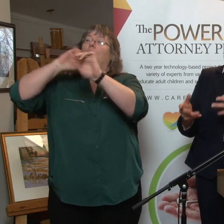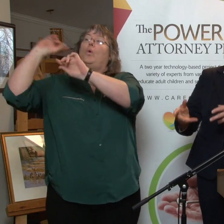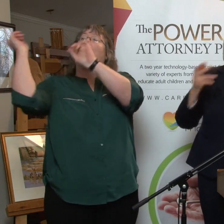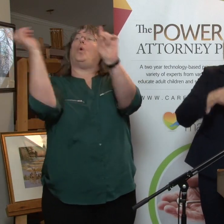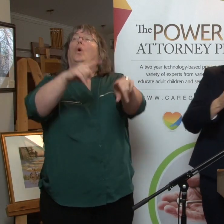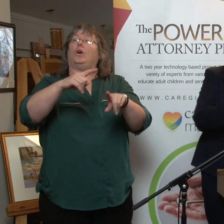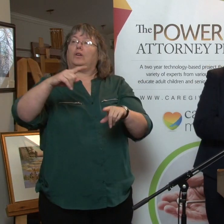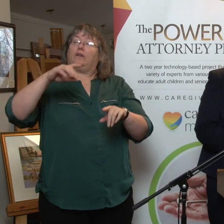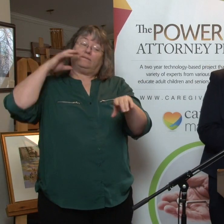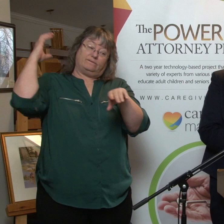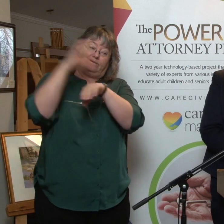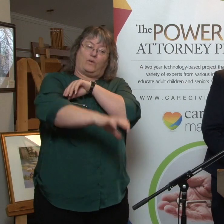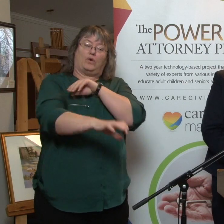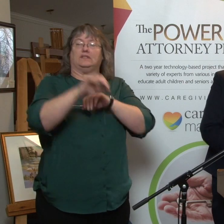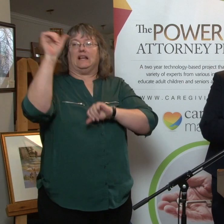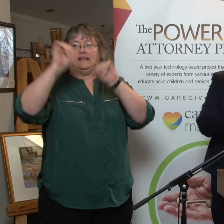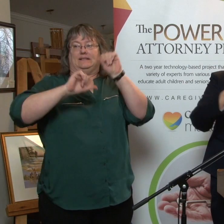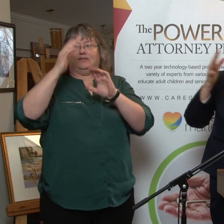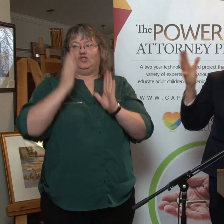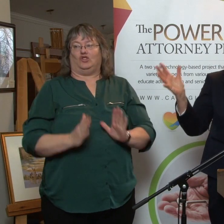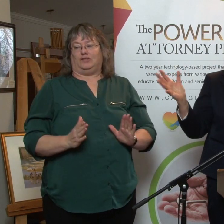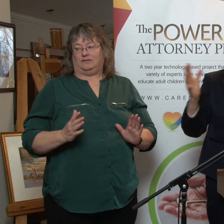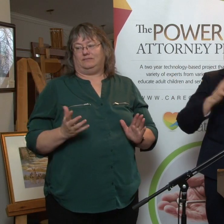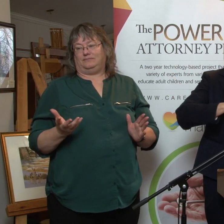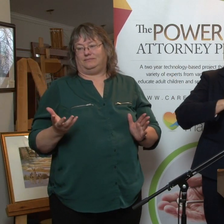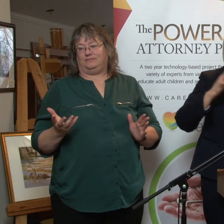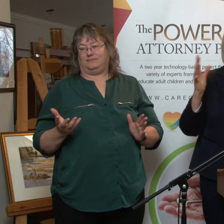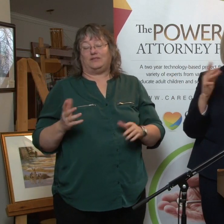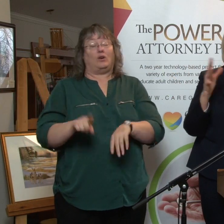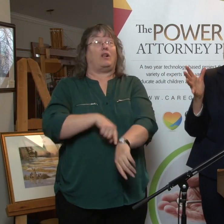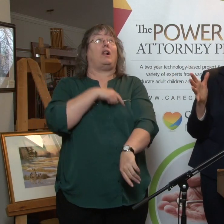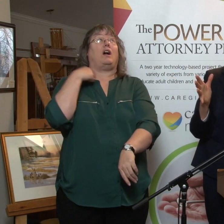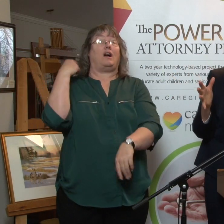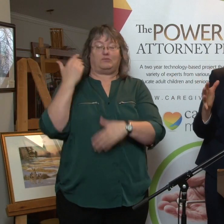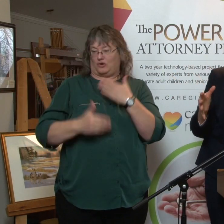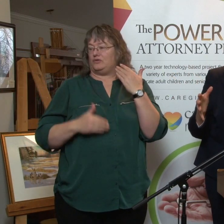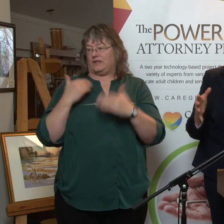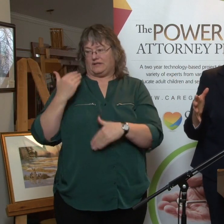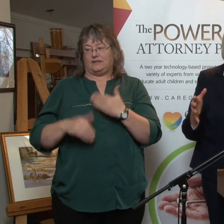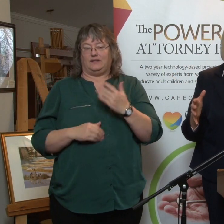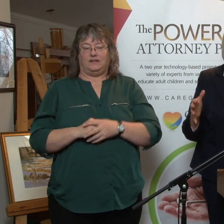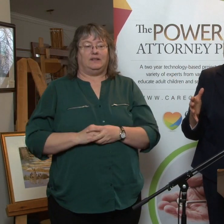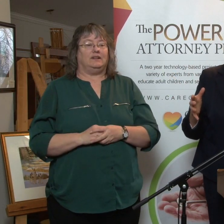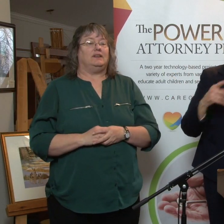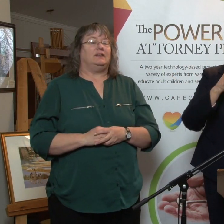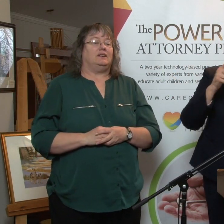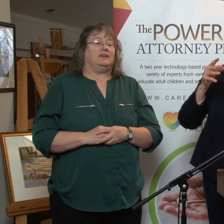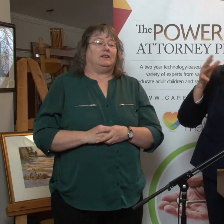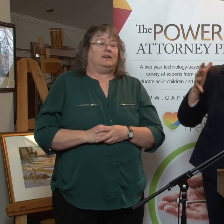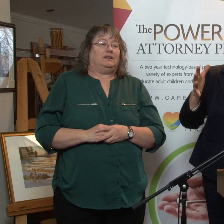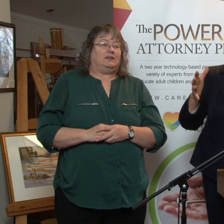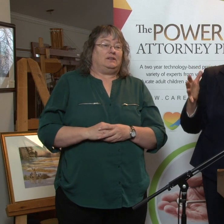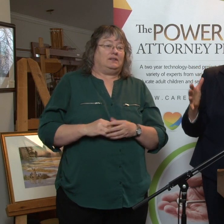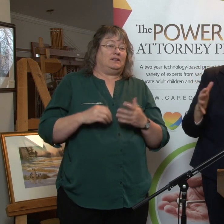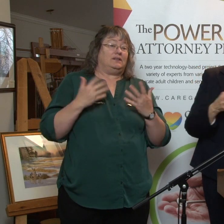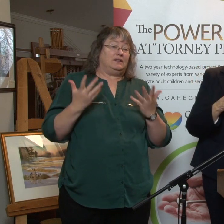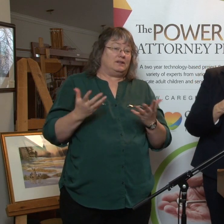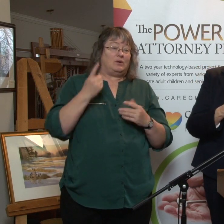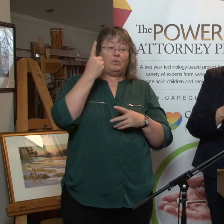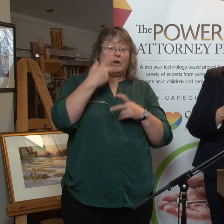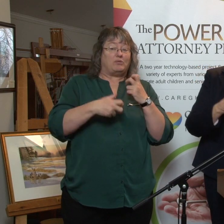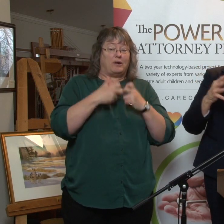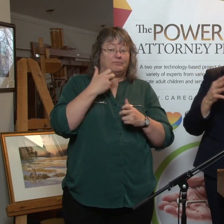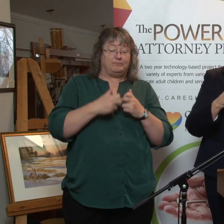to be assessed by the assessor. So it's a long process. And I'll tell you, the problem is that, is